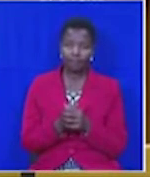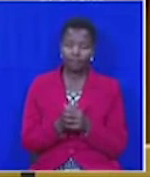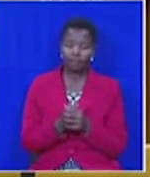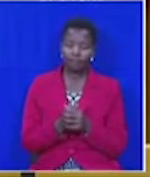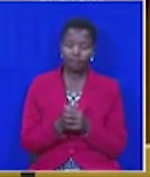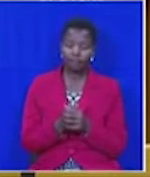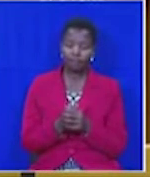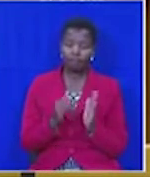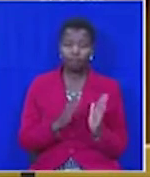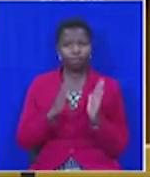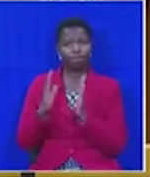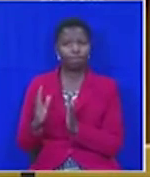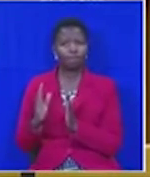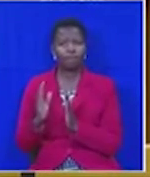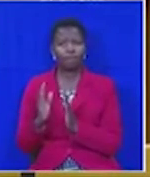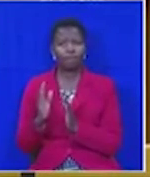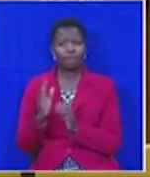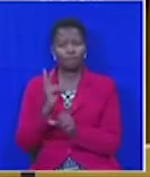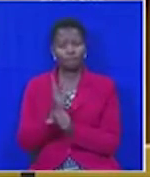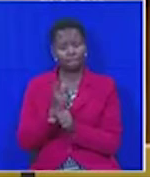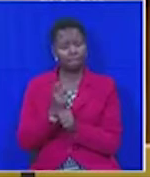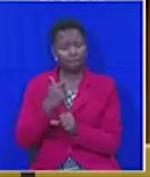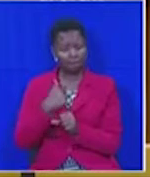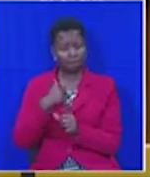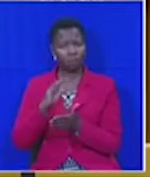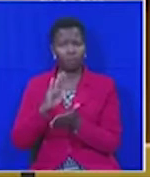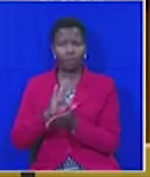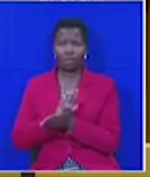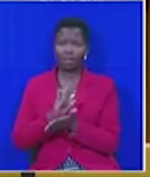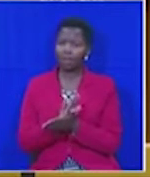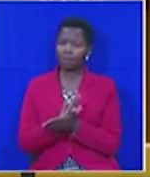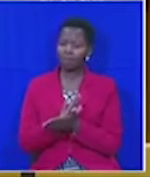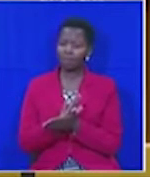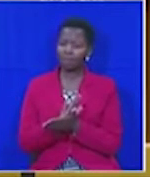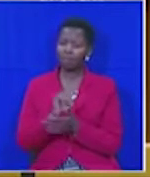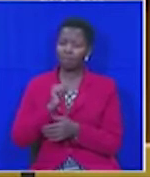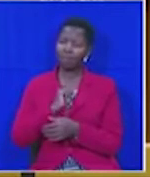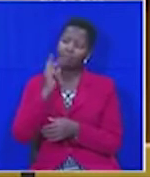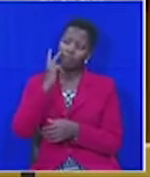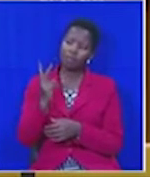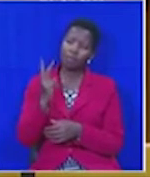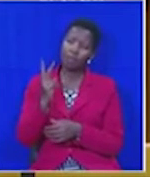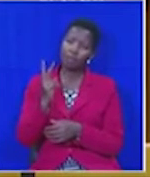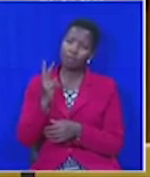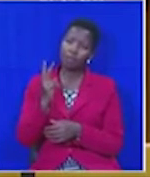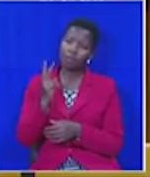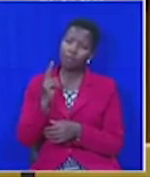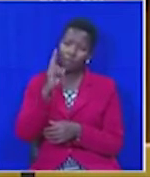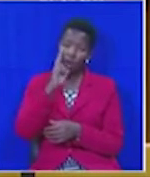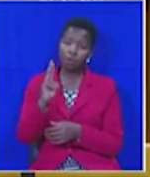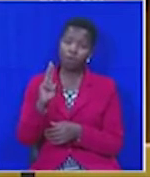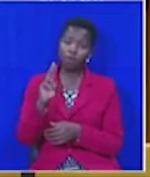I was actually very happy when I saw Honorable Manir on the